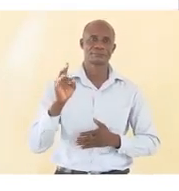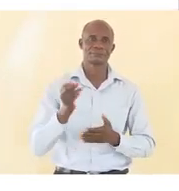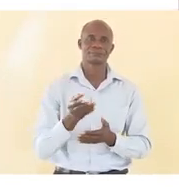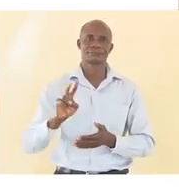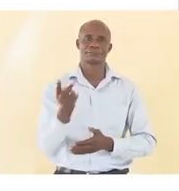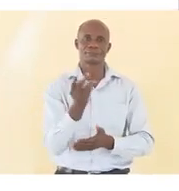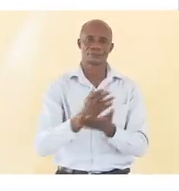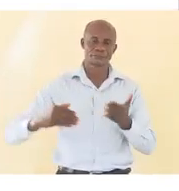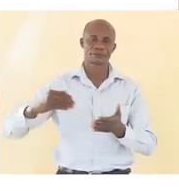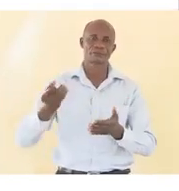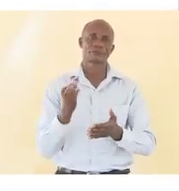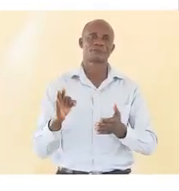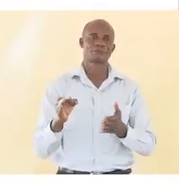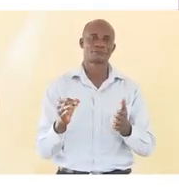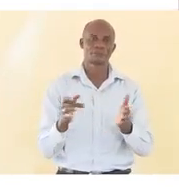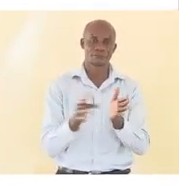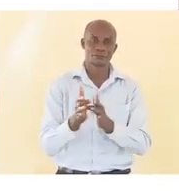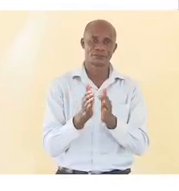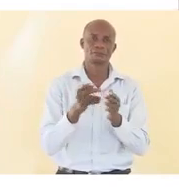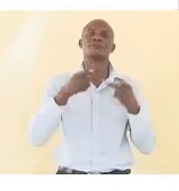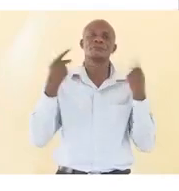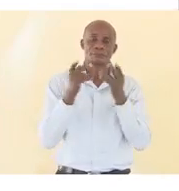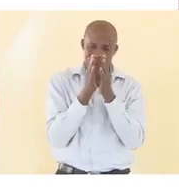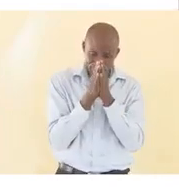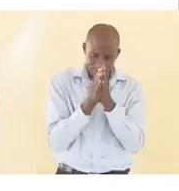second part of Jesus' priestly prayer.